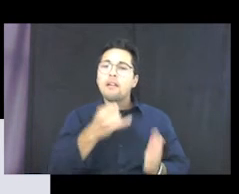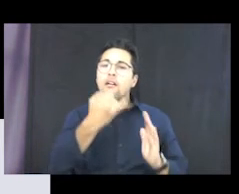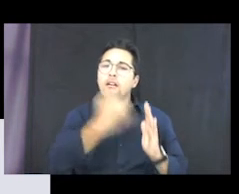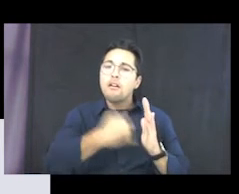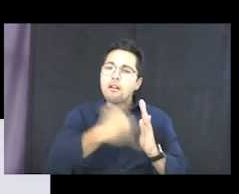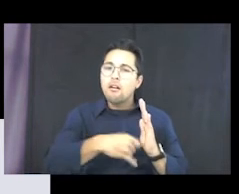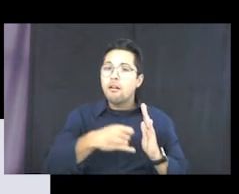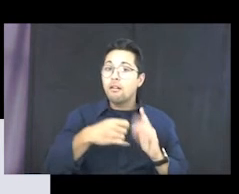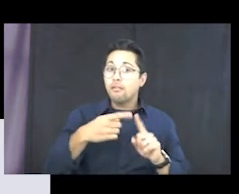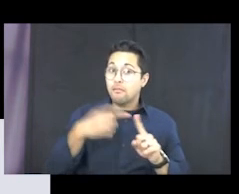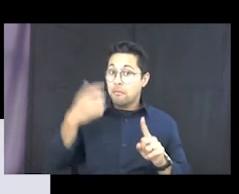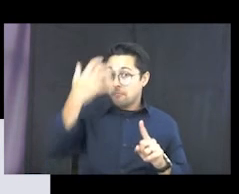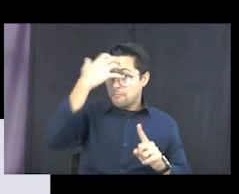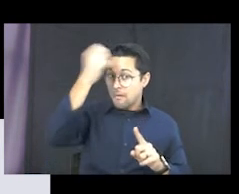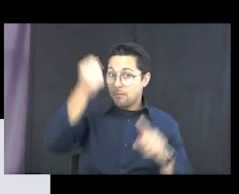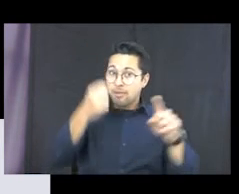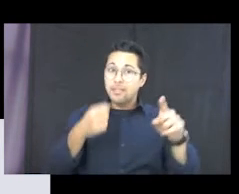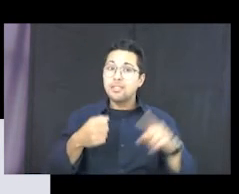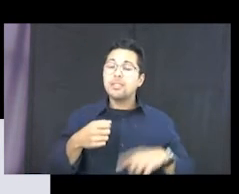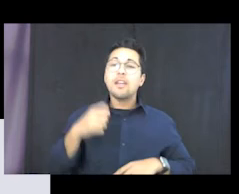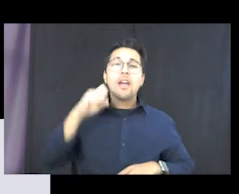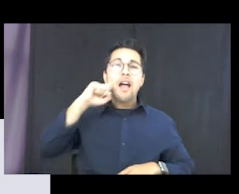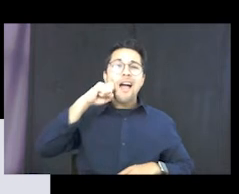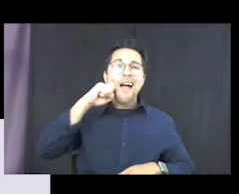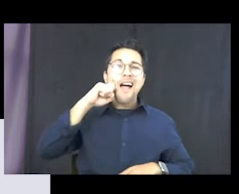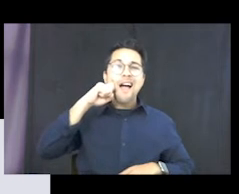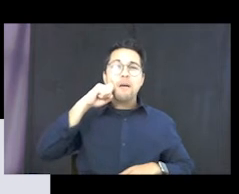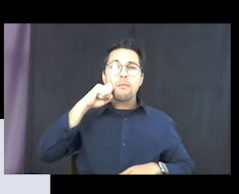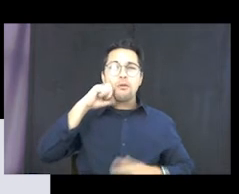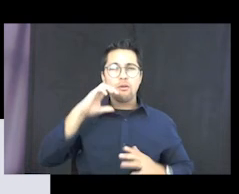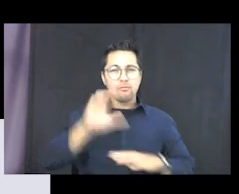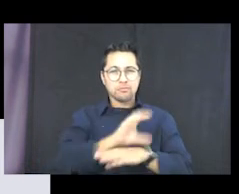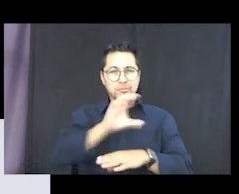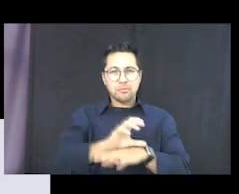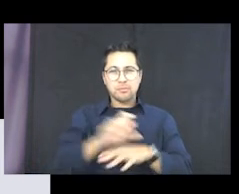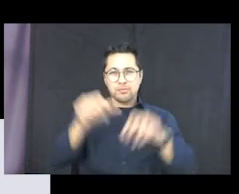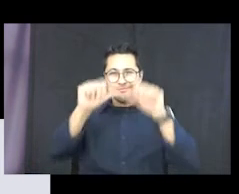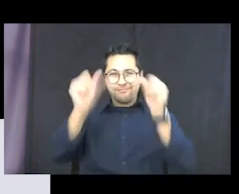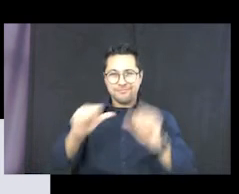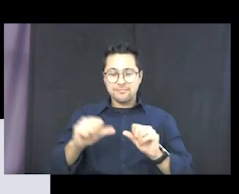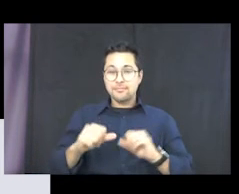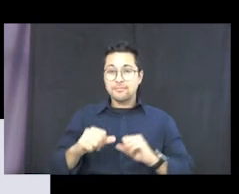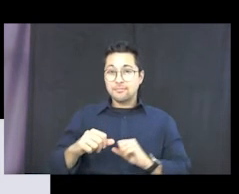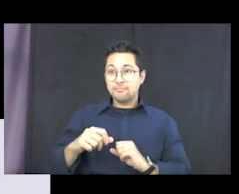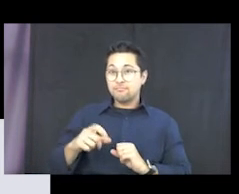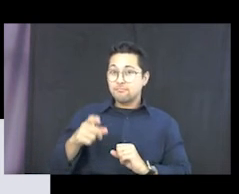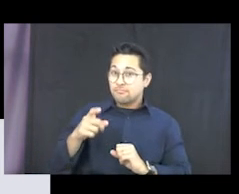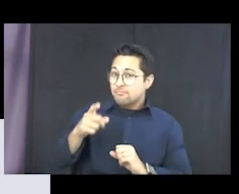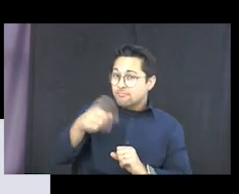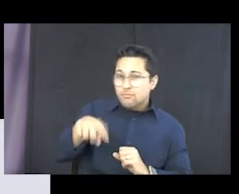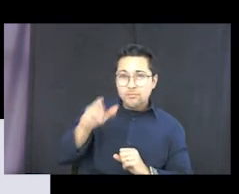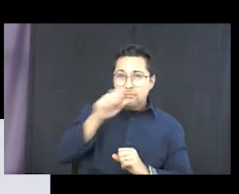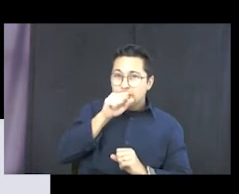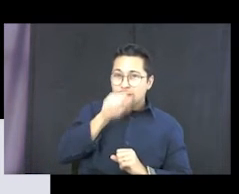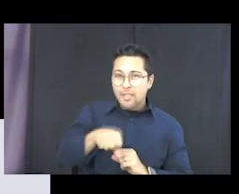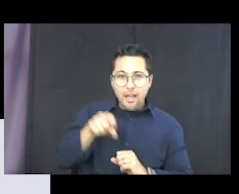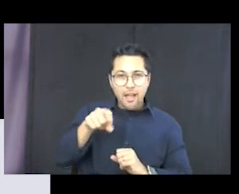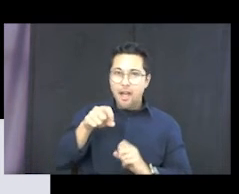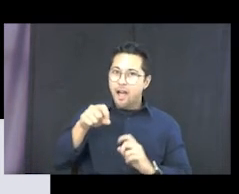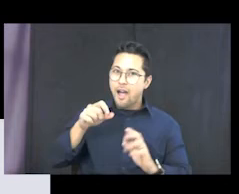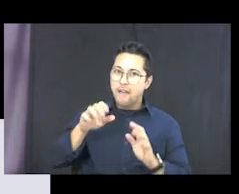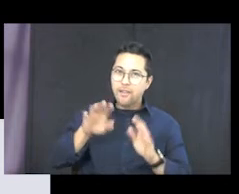from memory the Apple computer logo. The artists in the group, you're really going to love and shine on this